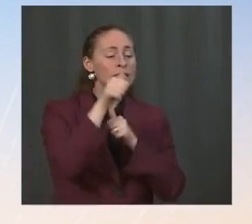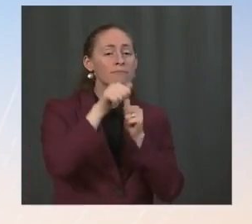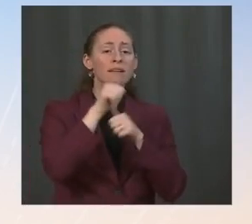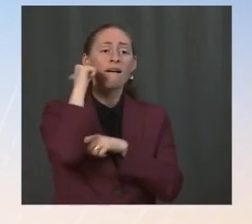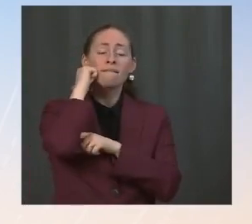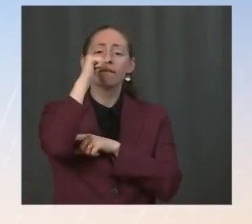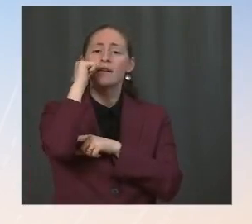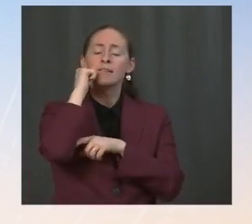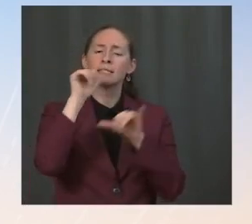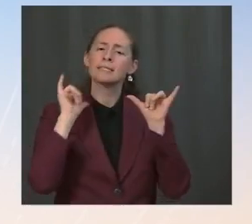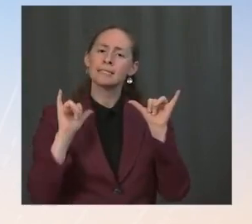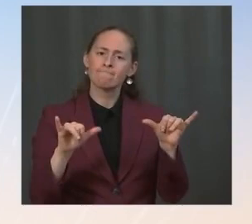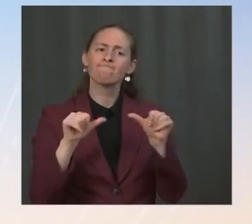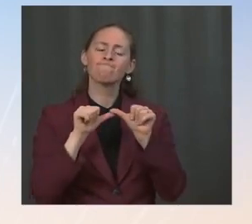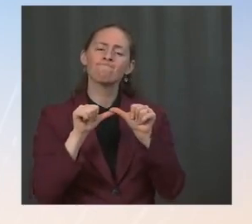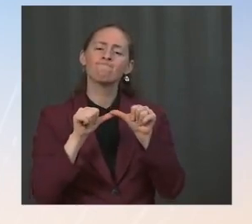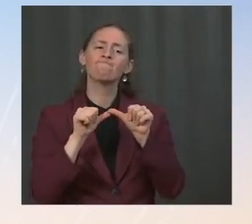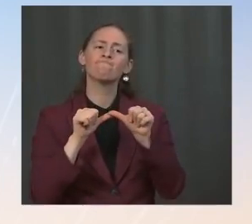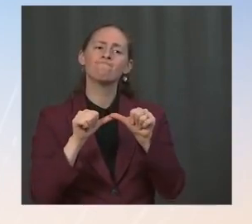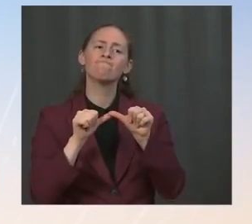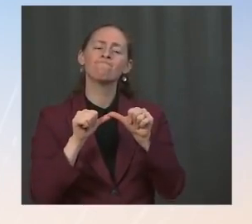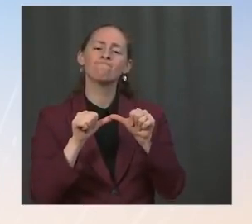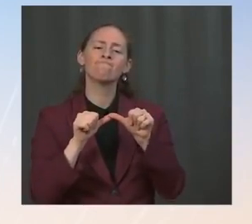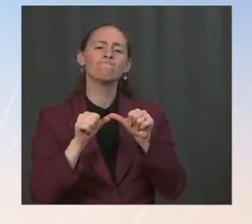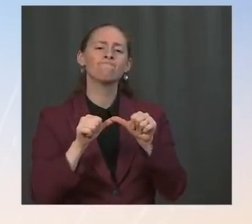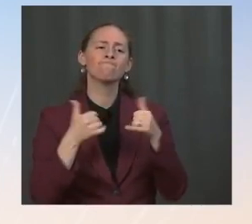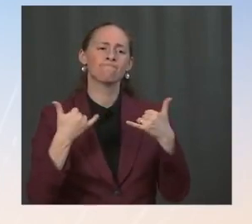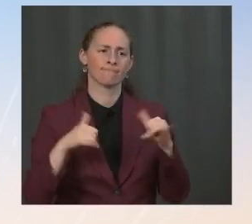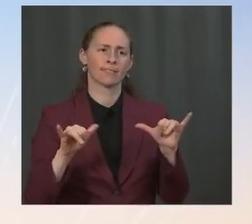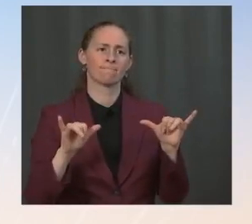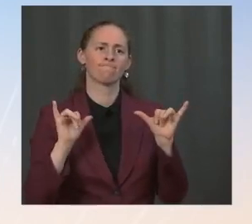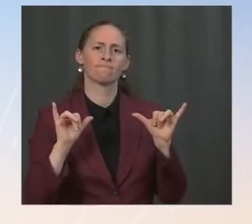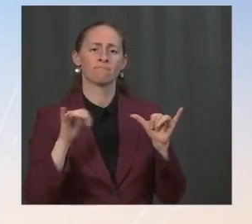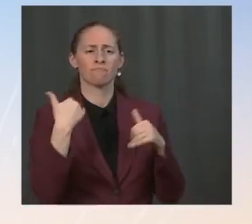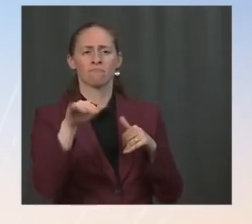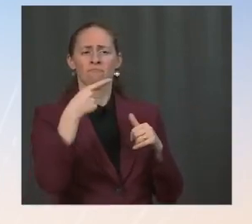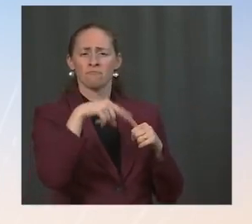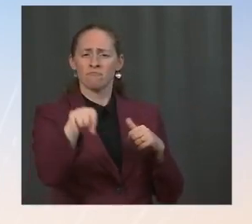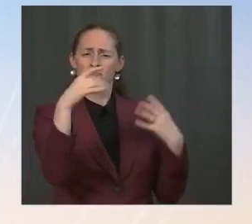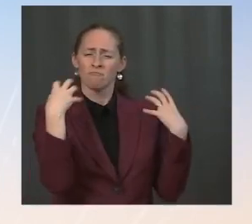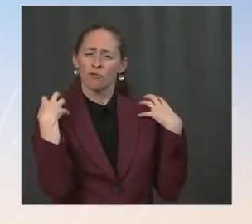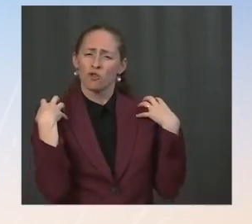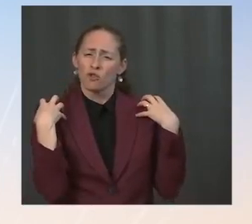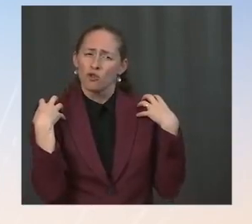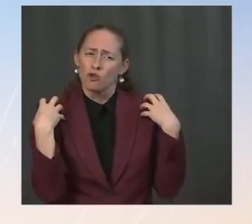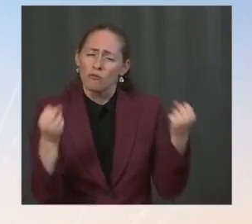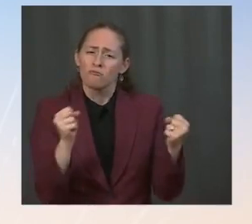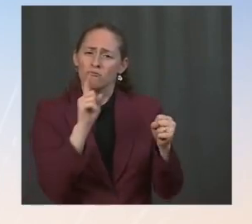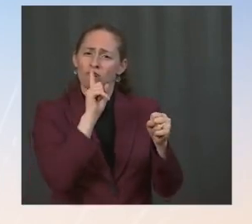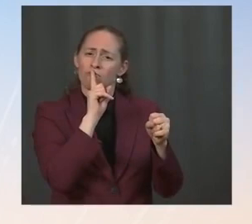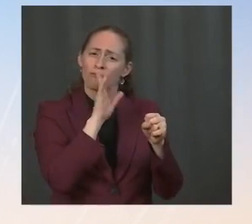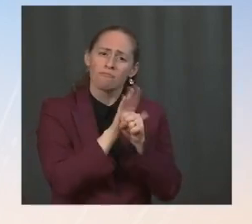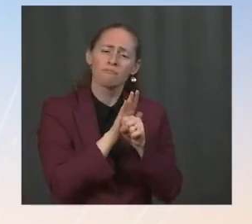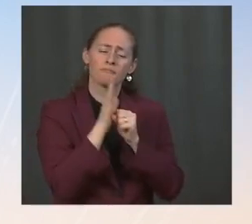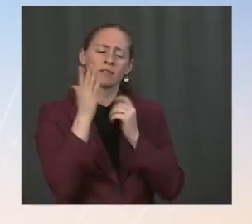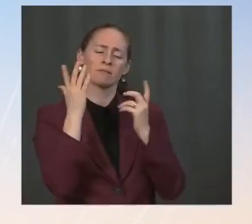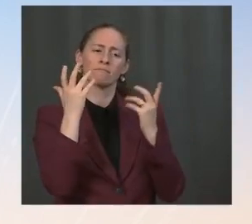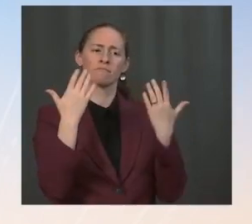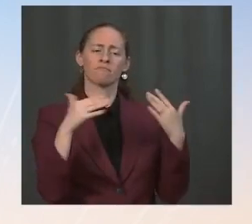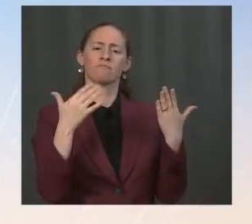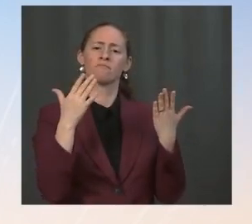that there are ongoing threats. That speaks to their courage, that speaks to their commitment and their service to this country. Obviously, anything they